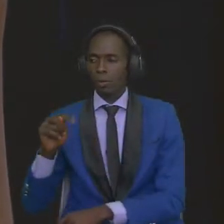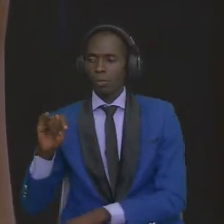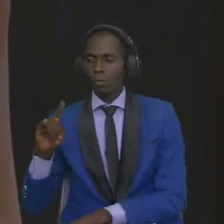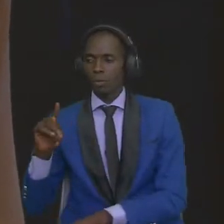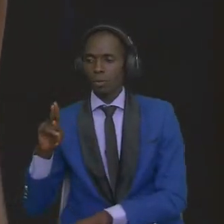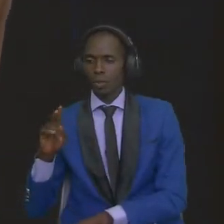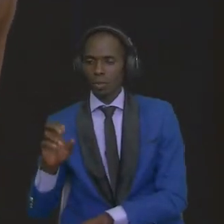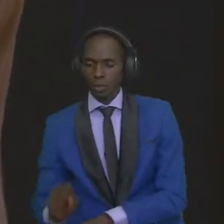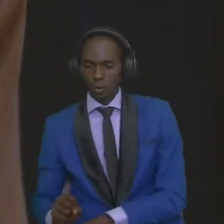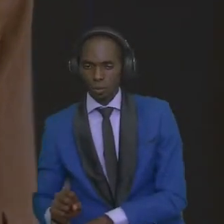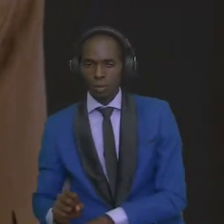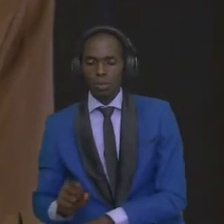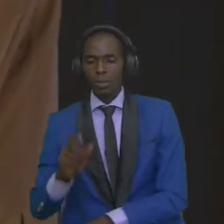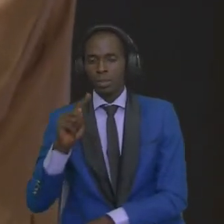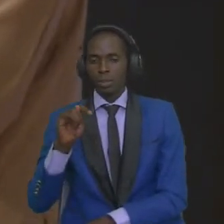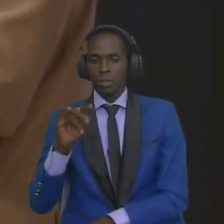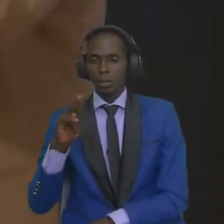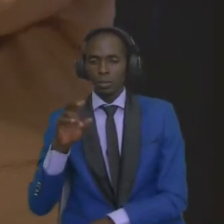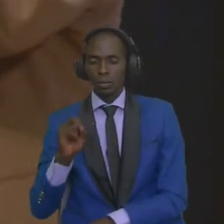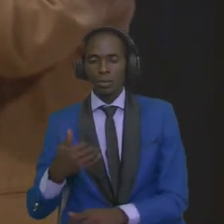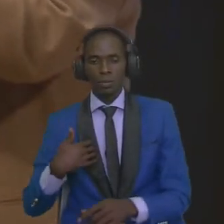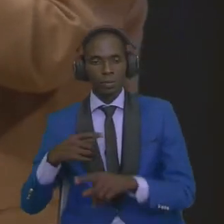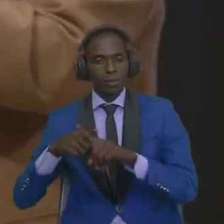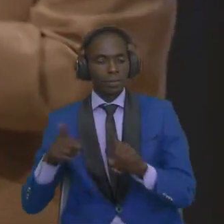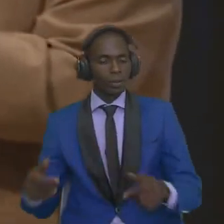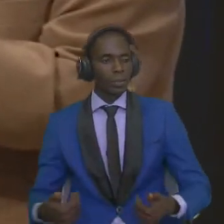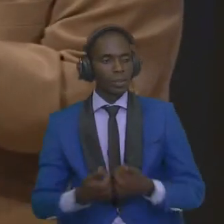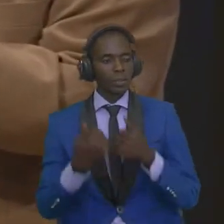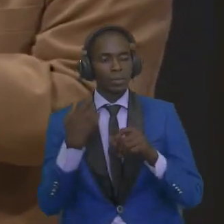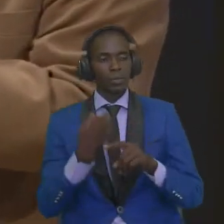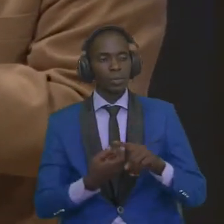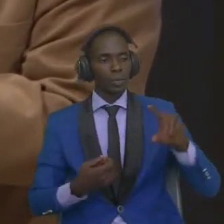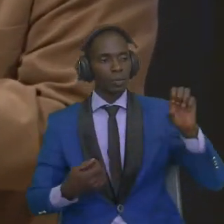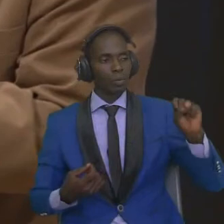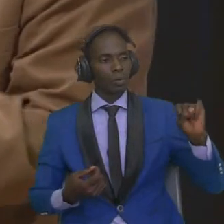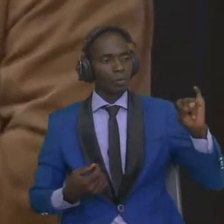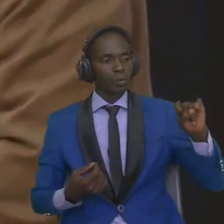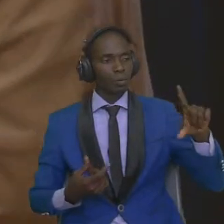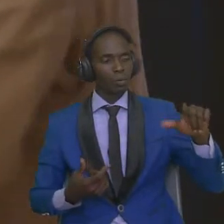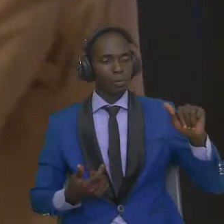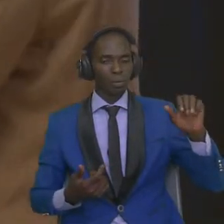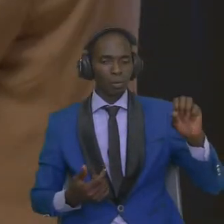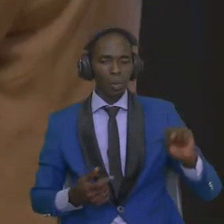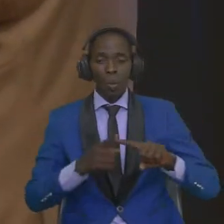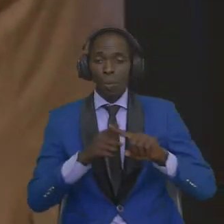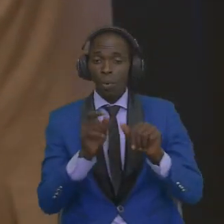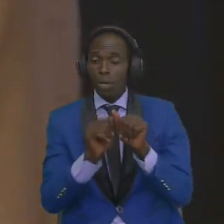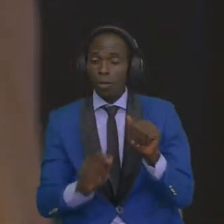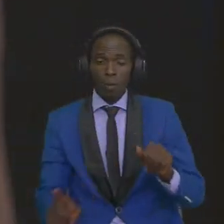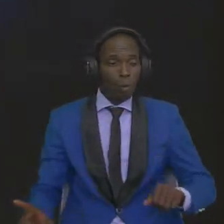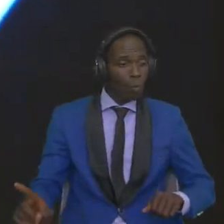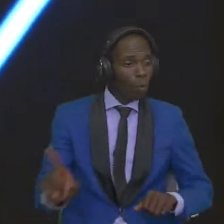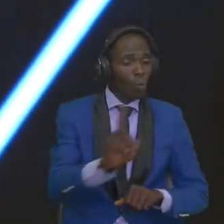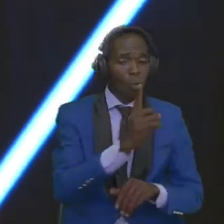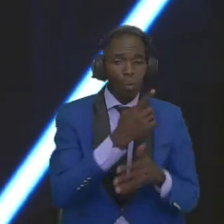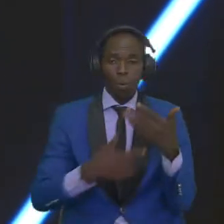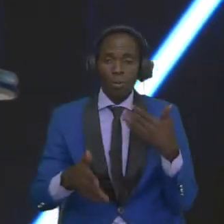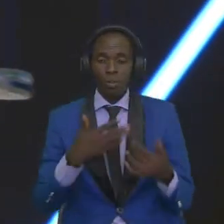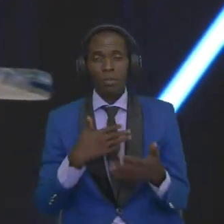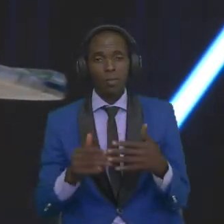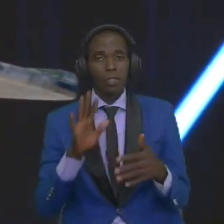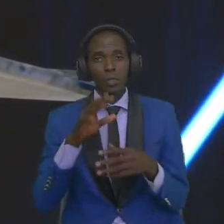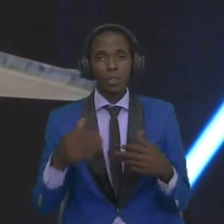of challenge from Silas. But everyone, whatever the challenge in